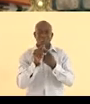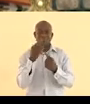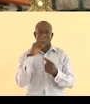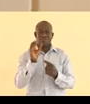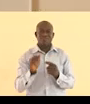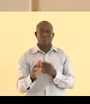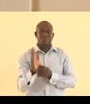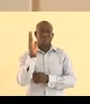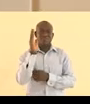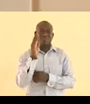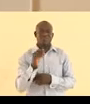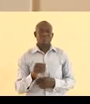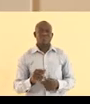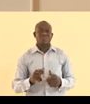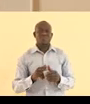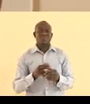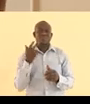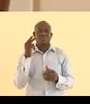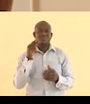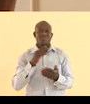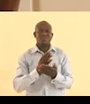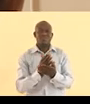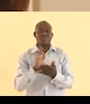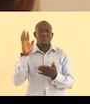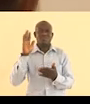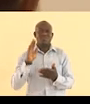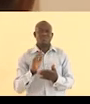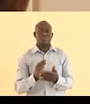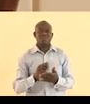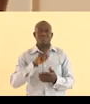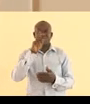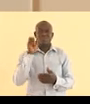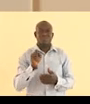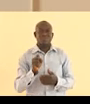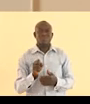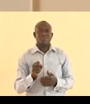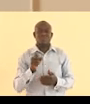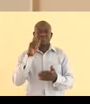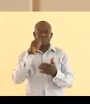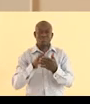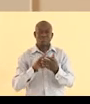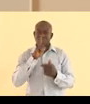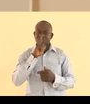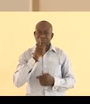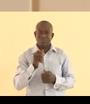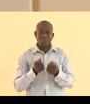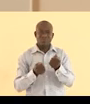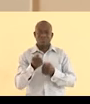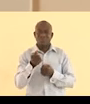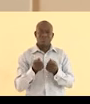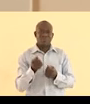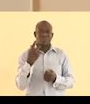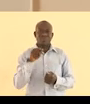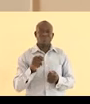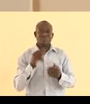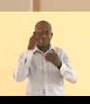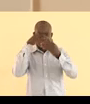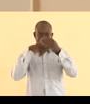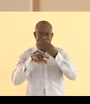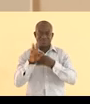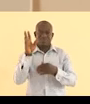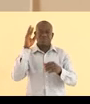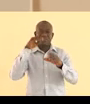God. And the second part of the question says, and what is the true role of the prophet as reflected in today's